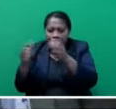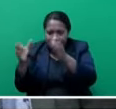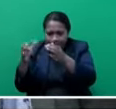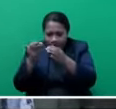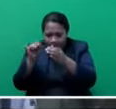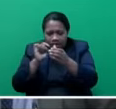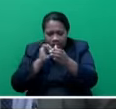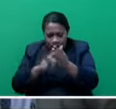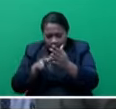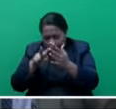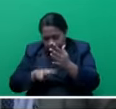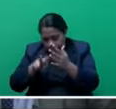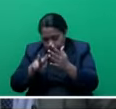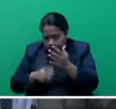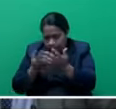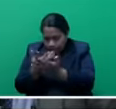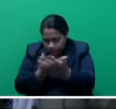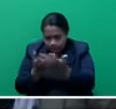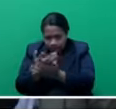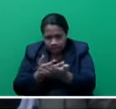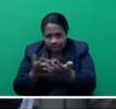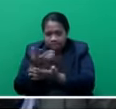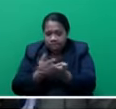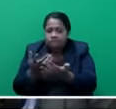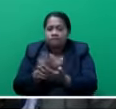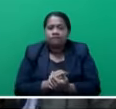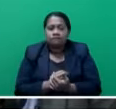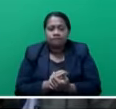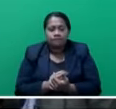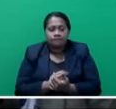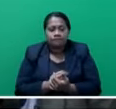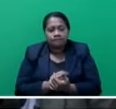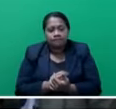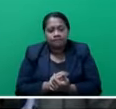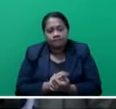go through it and discuss with their colleagues overseas to ensure that